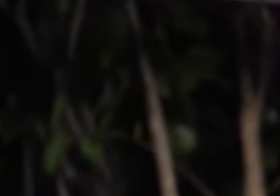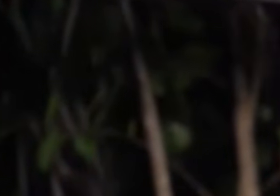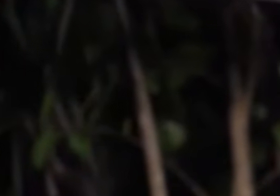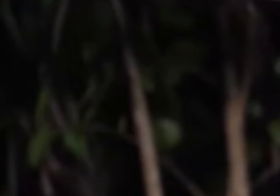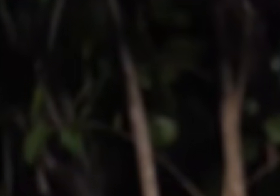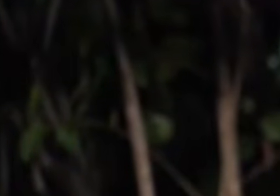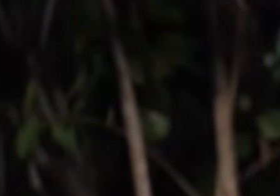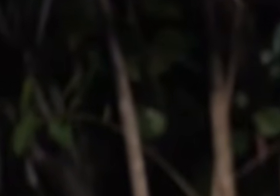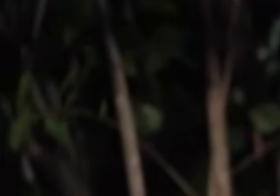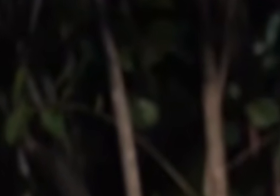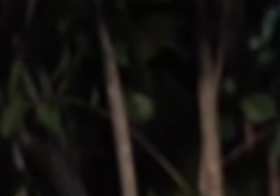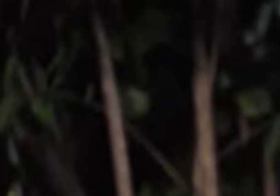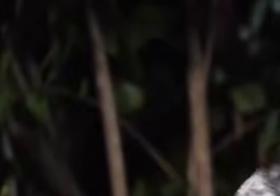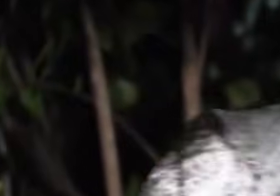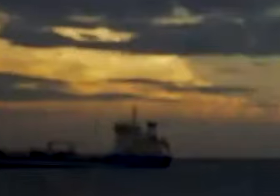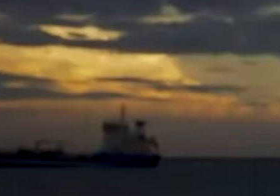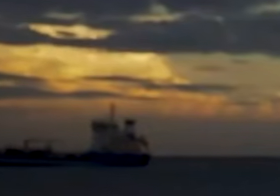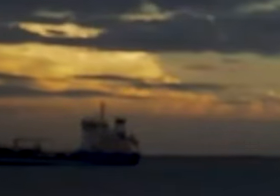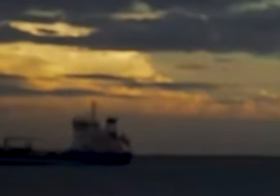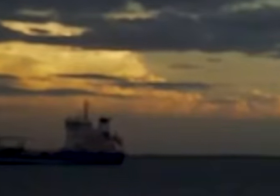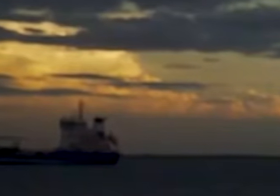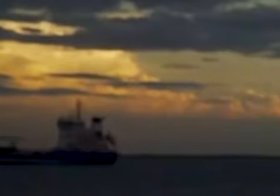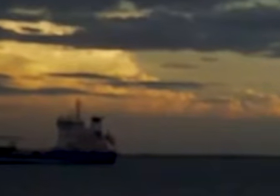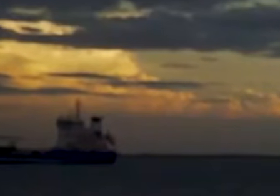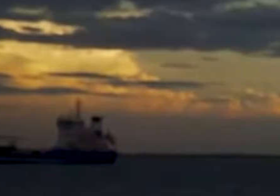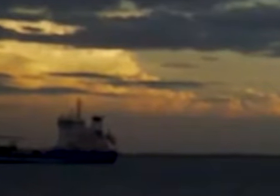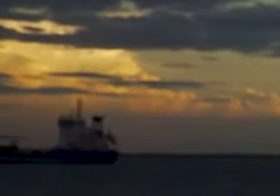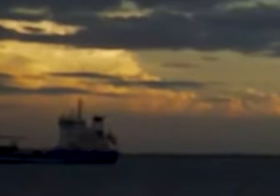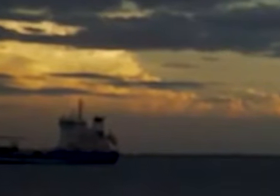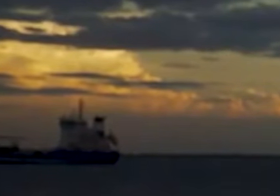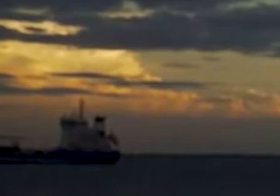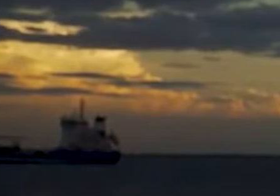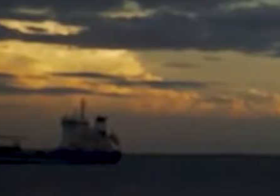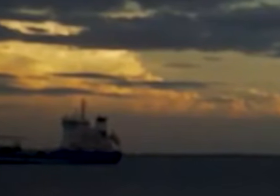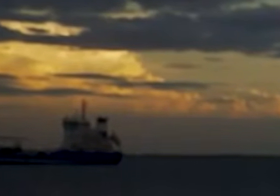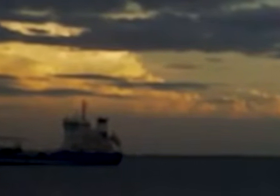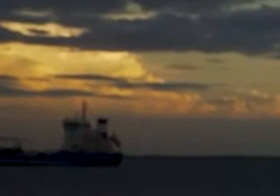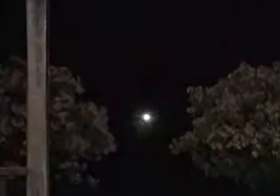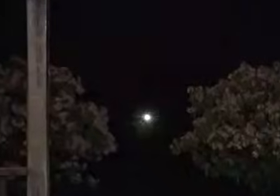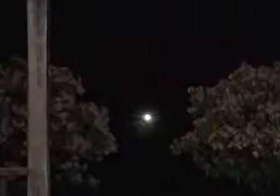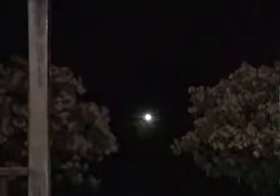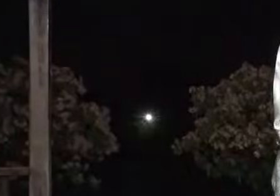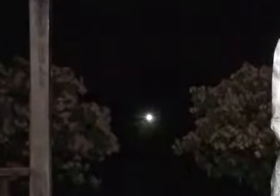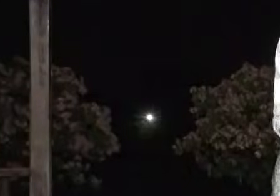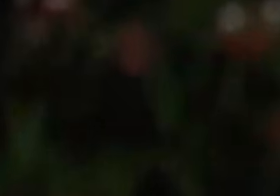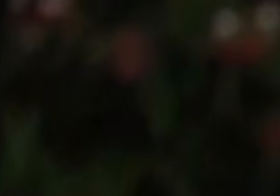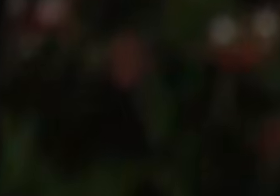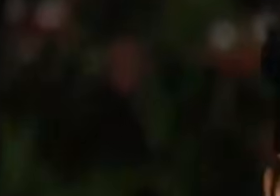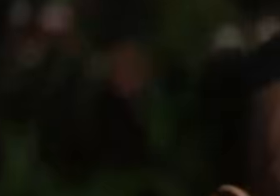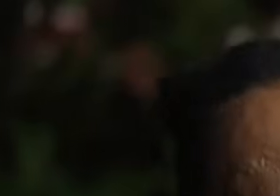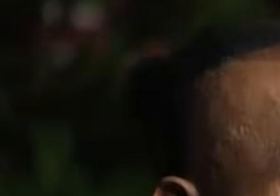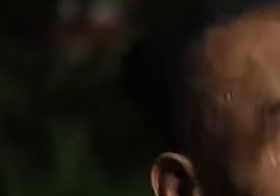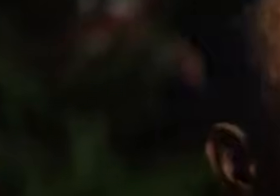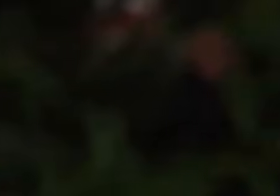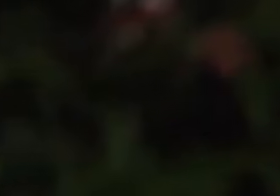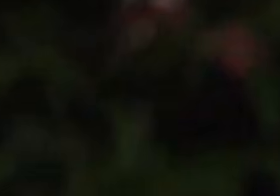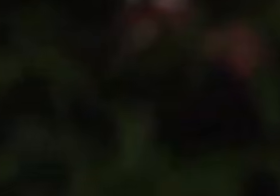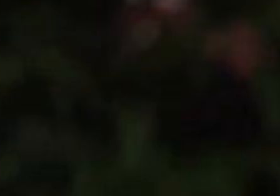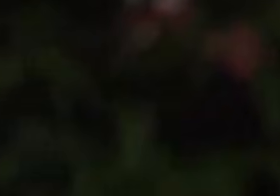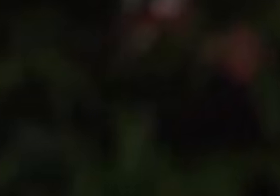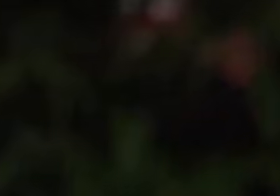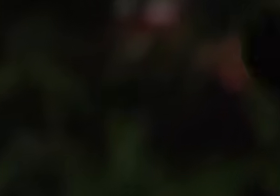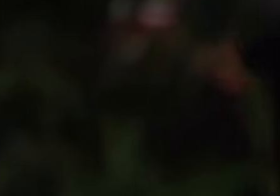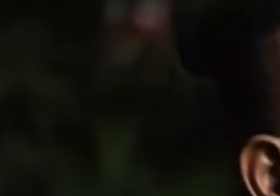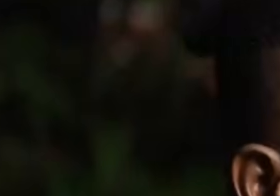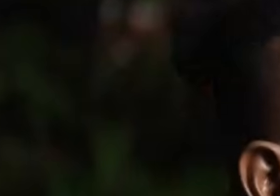but them teeth are for me, girl. If you ever cheat, you better give me back my